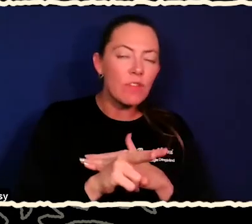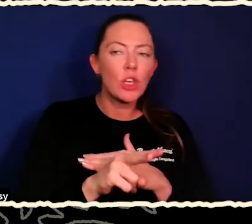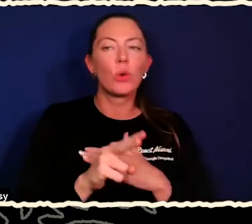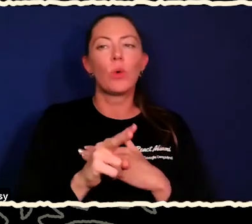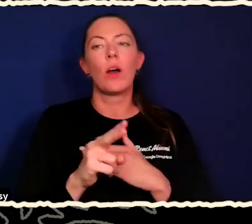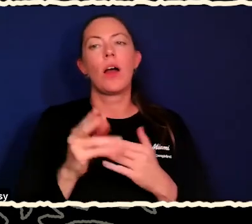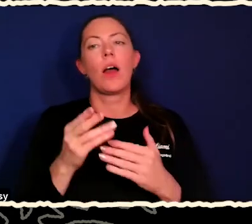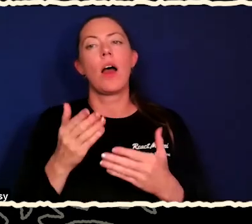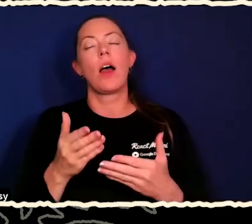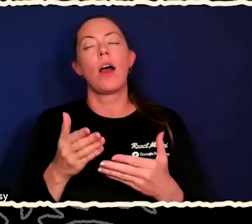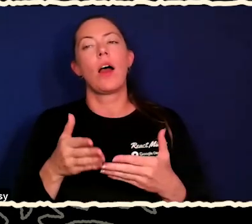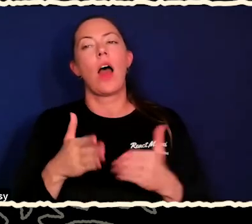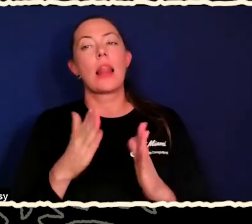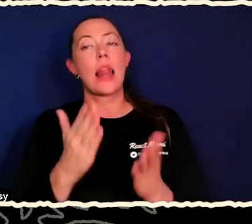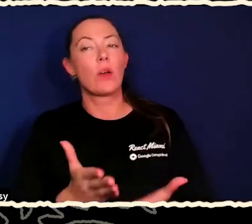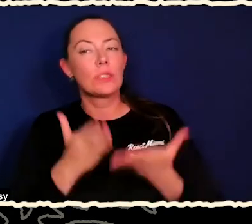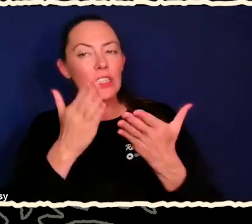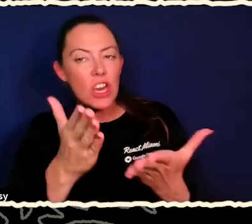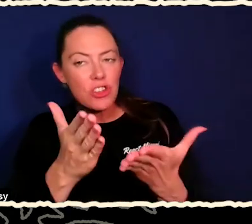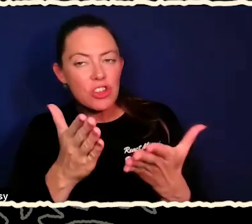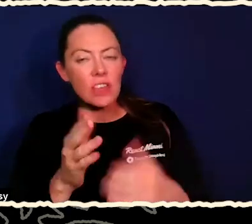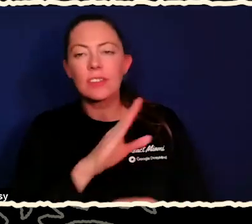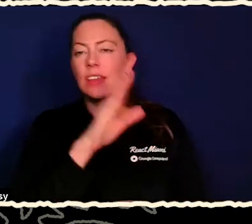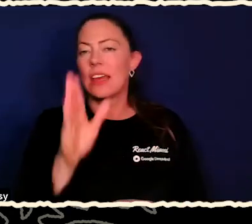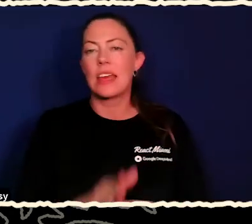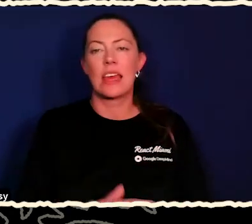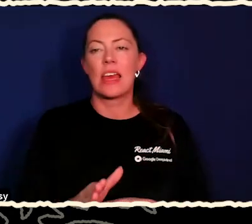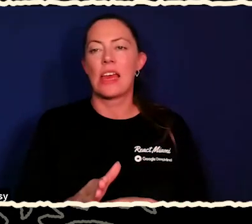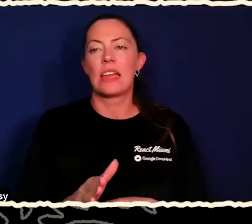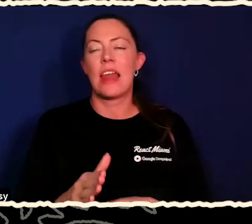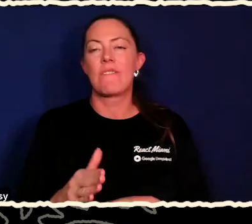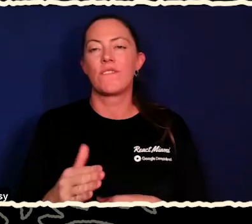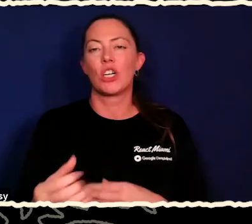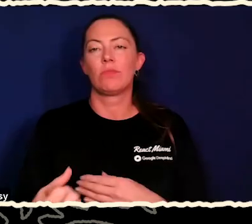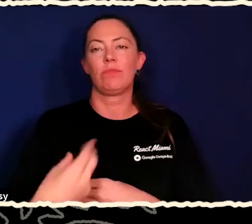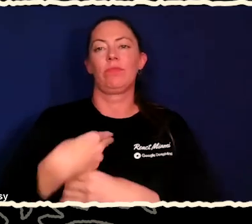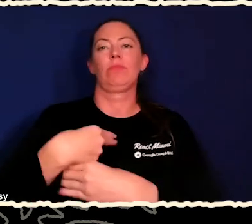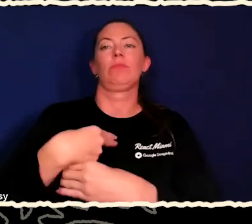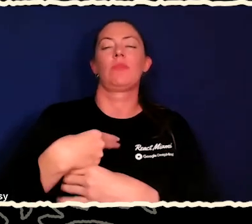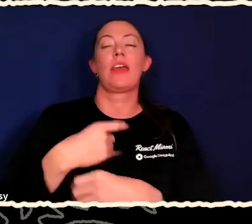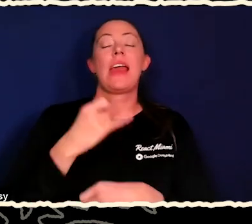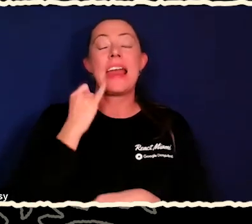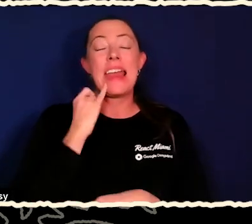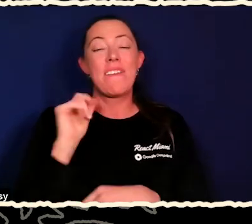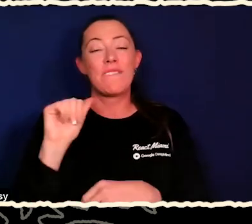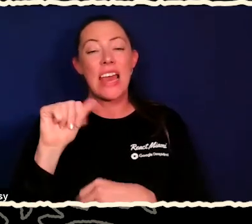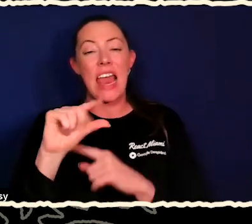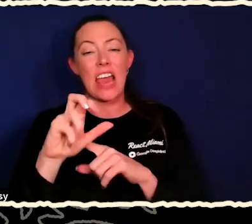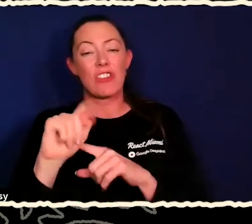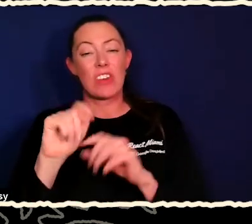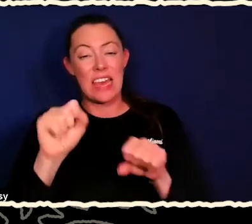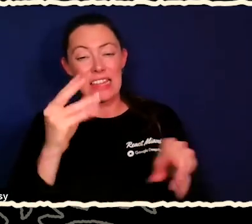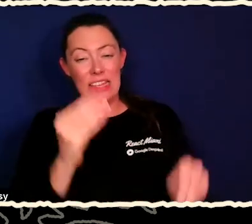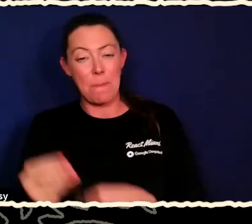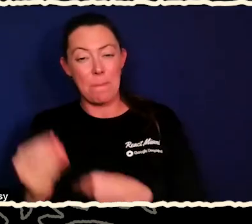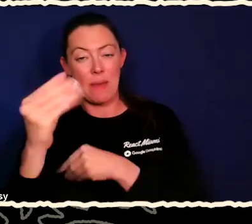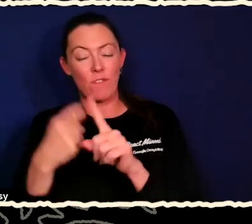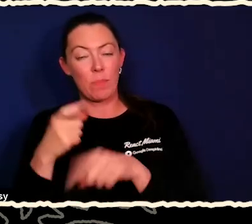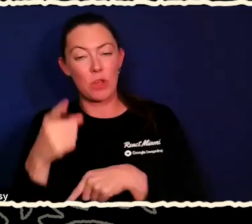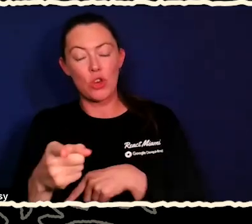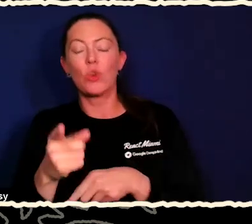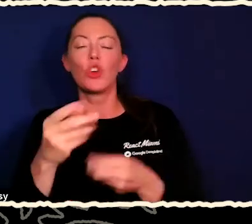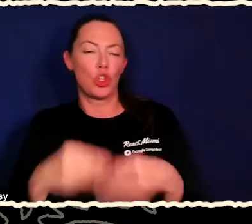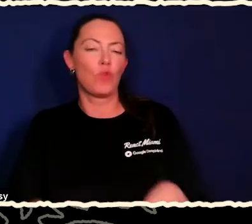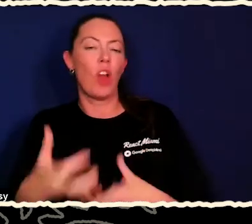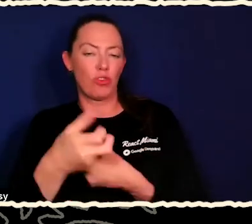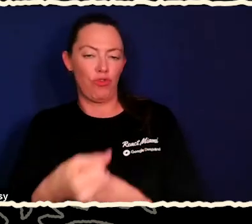overwrite, and never auto-submit. If an agent can submit on your behalf, you've already lost user trust. Autonomy ends where user